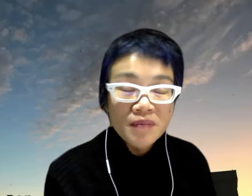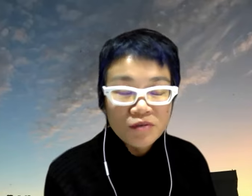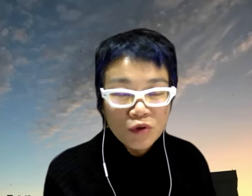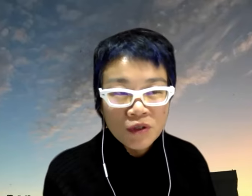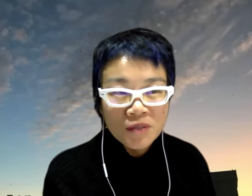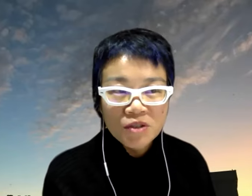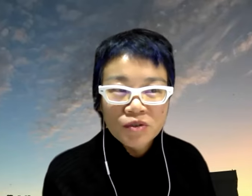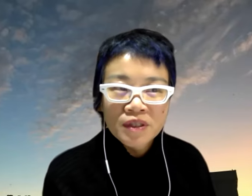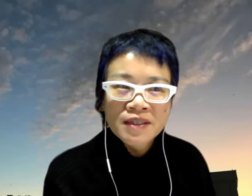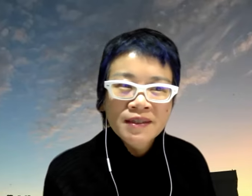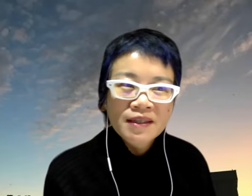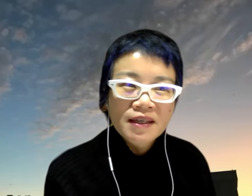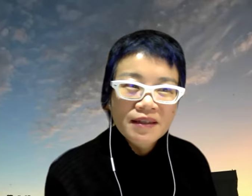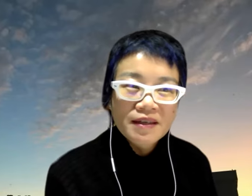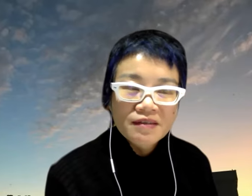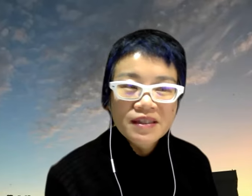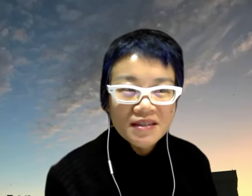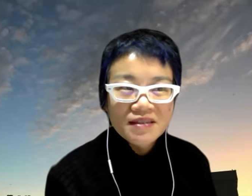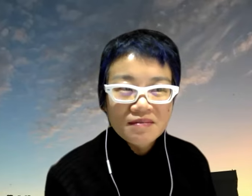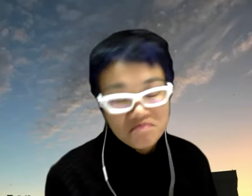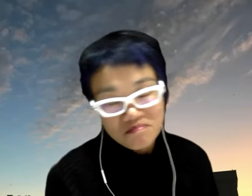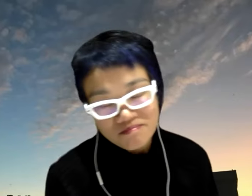of them have grown-up children, and